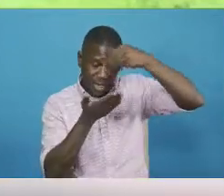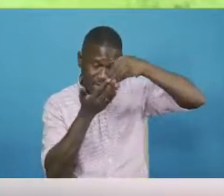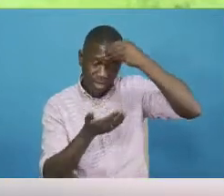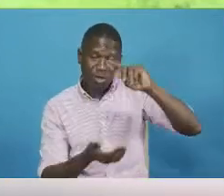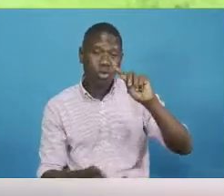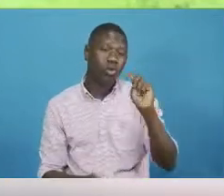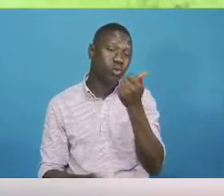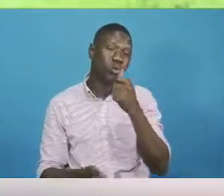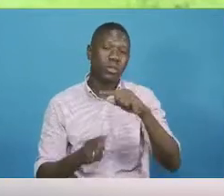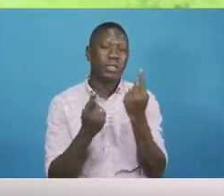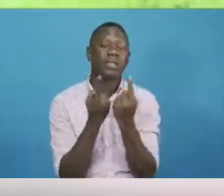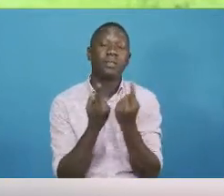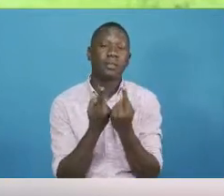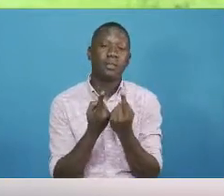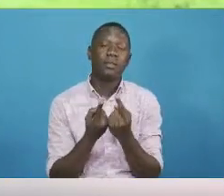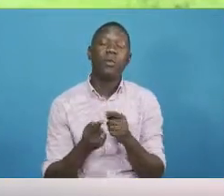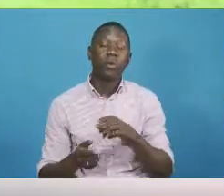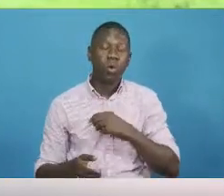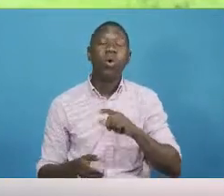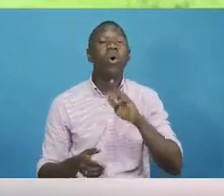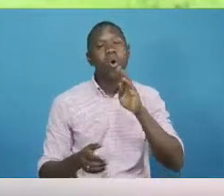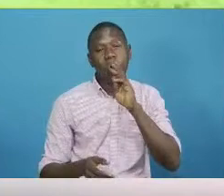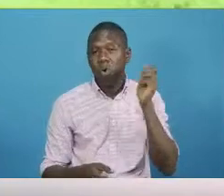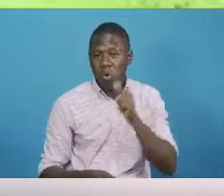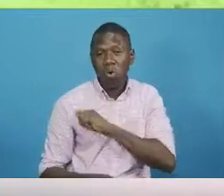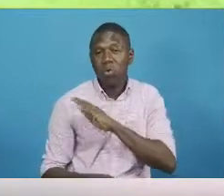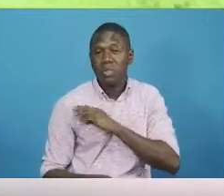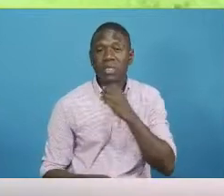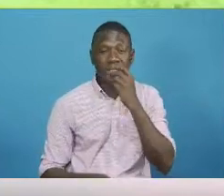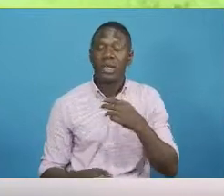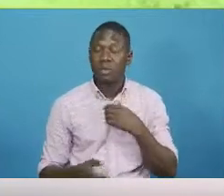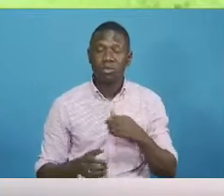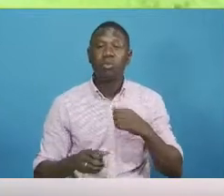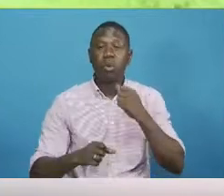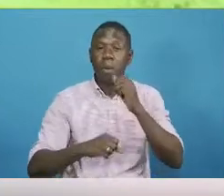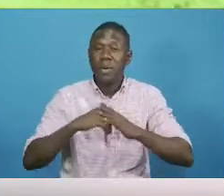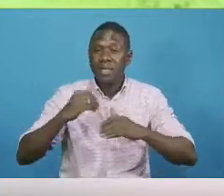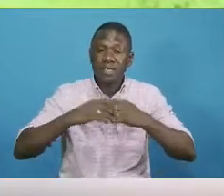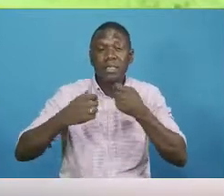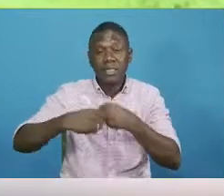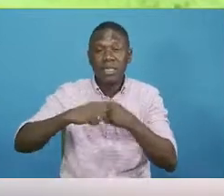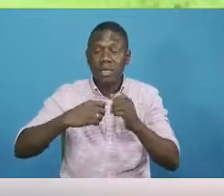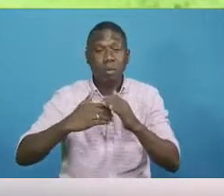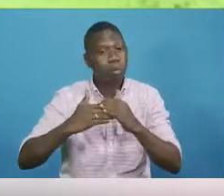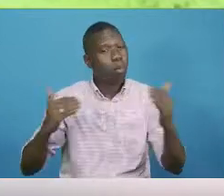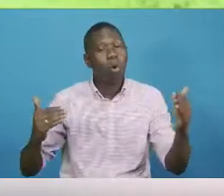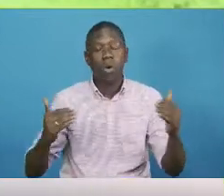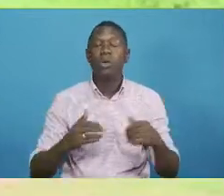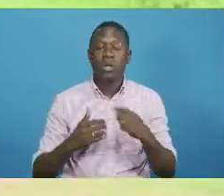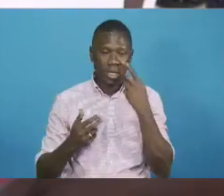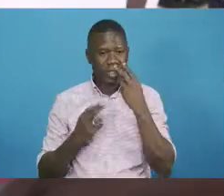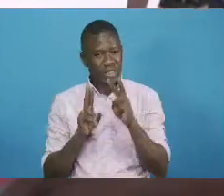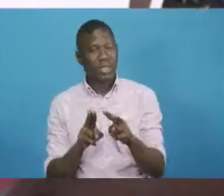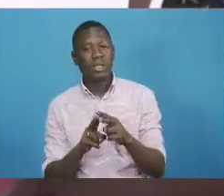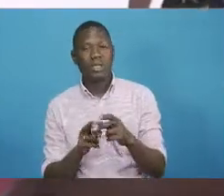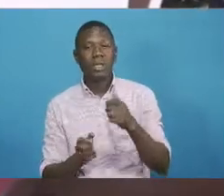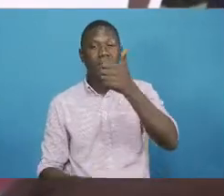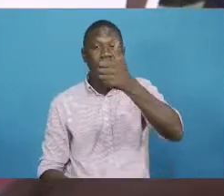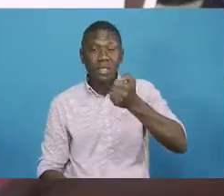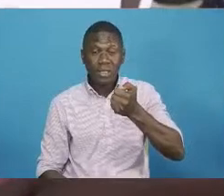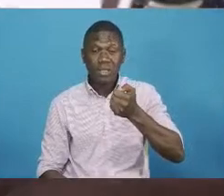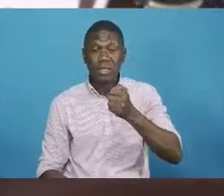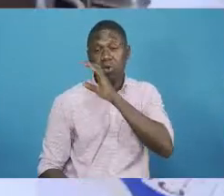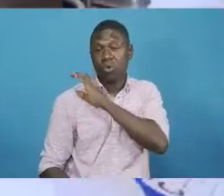capacity, but this needs to be implemented. And seeing 60 coaches going home with C